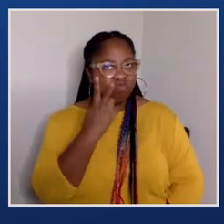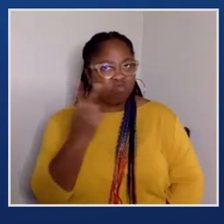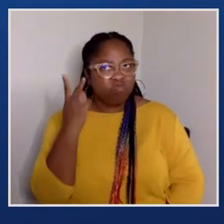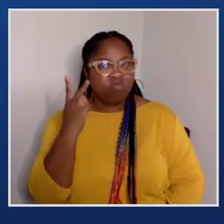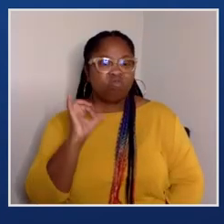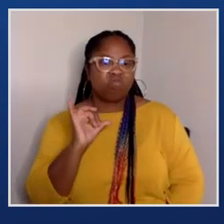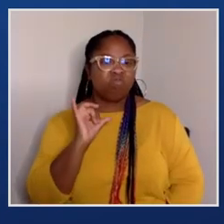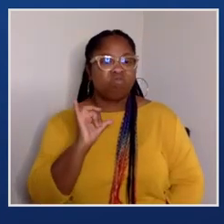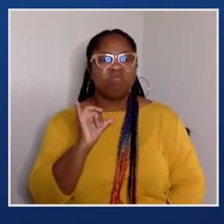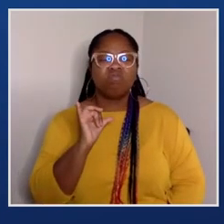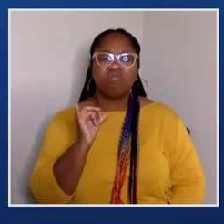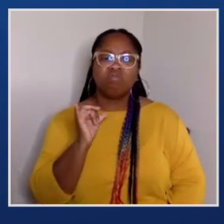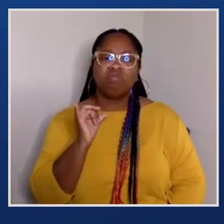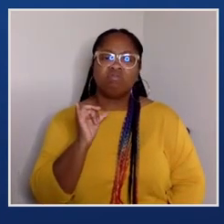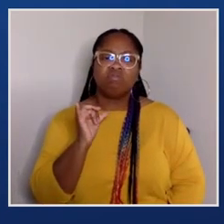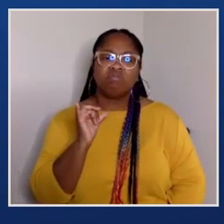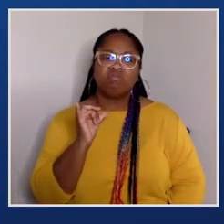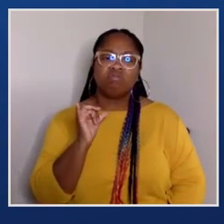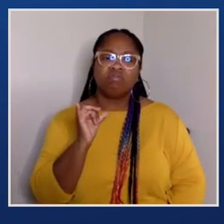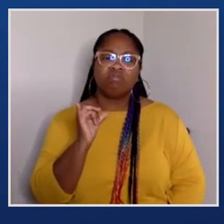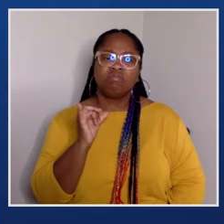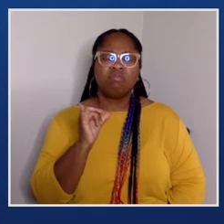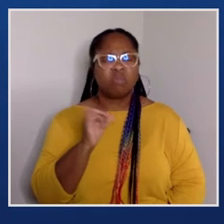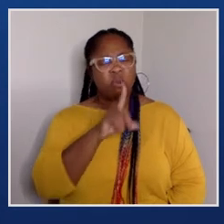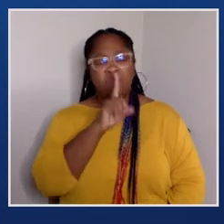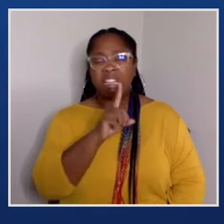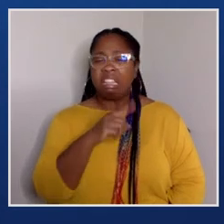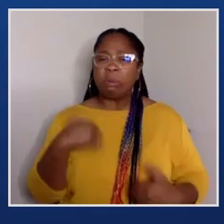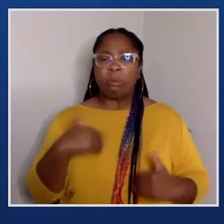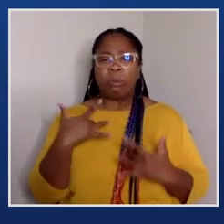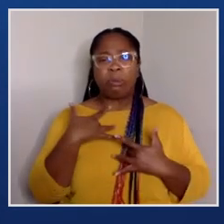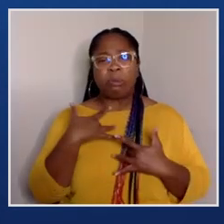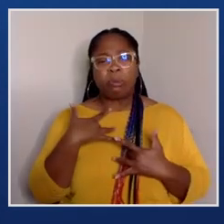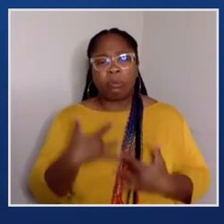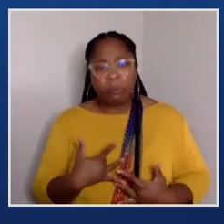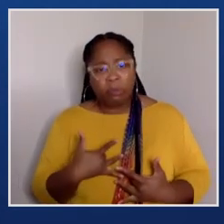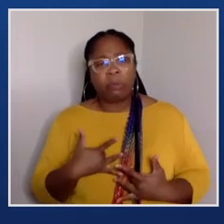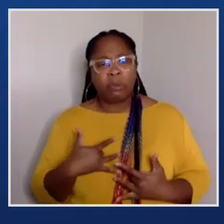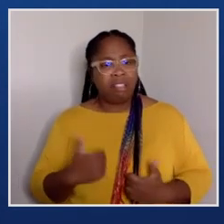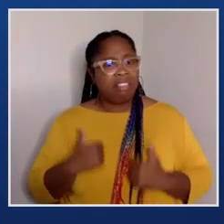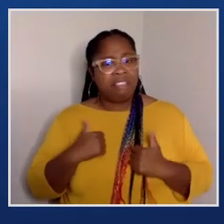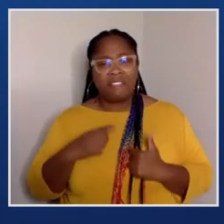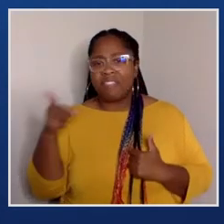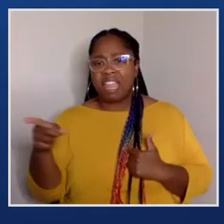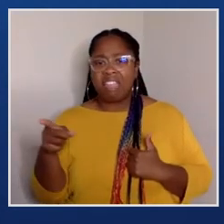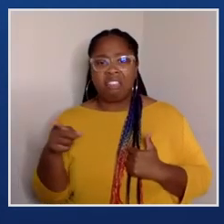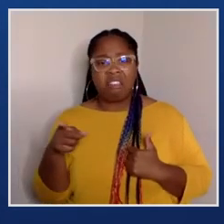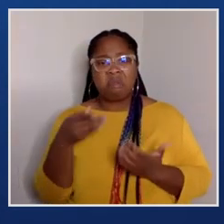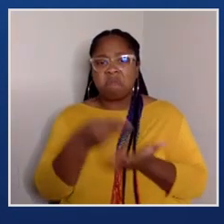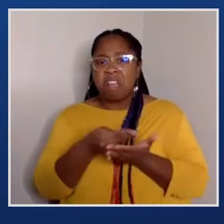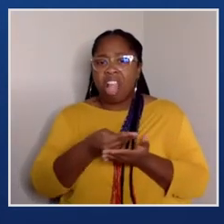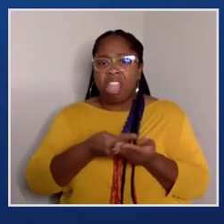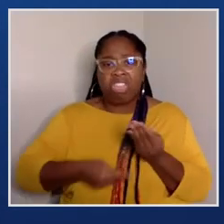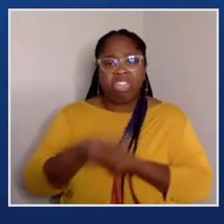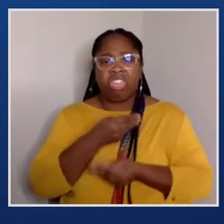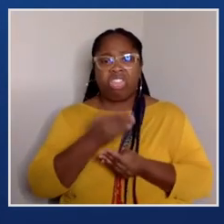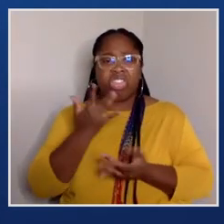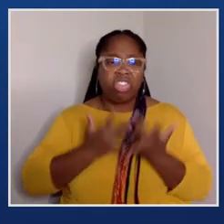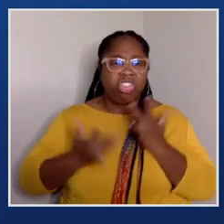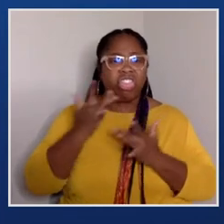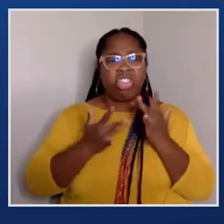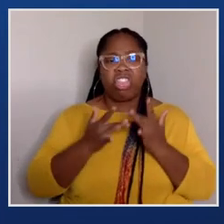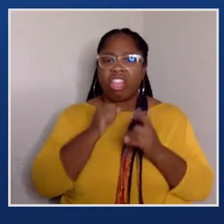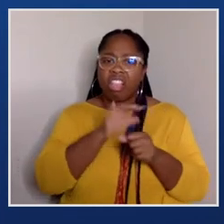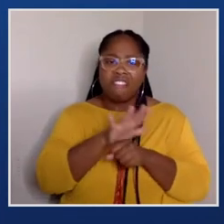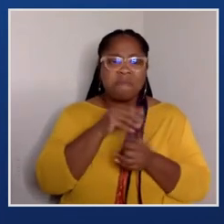Tuvimos una depresión de no tener dinero. Después de tener dinero, no